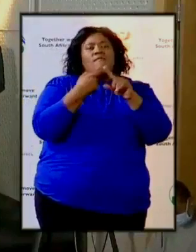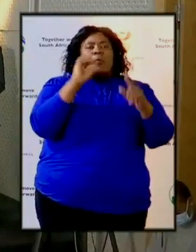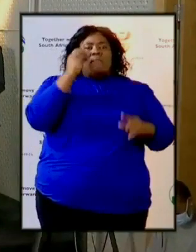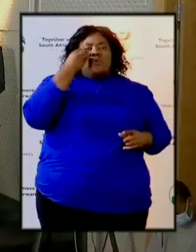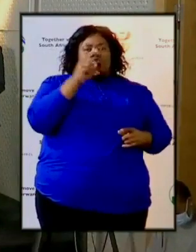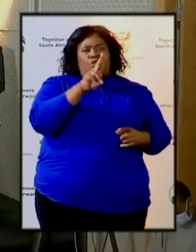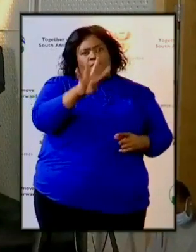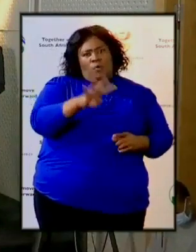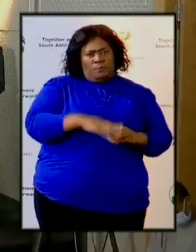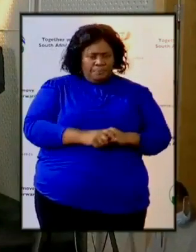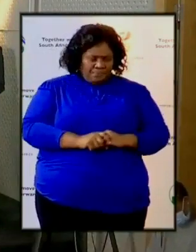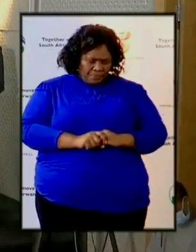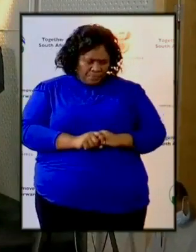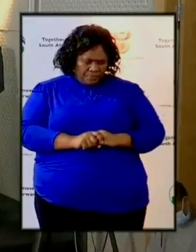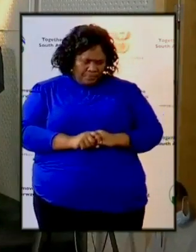Lizeka, we're listening.